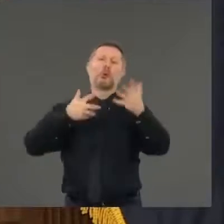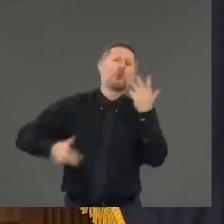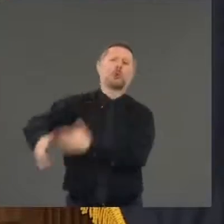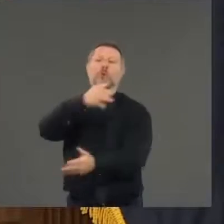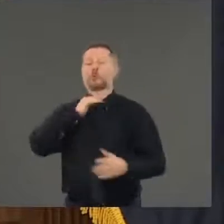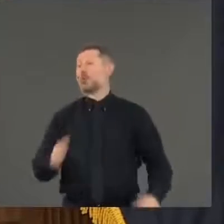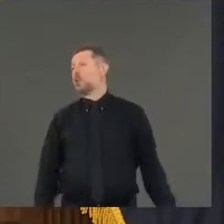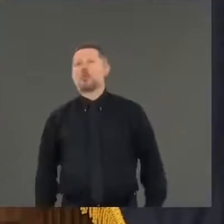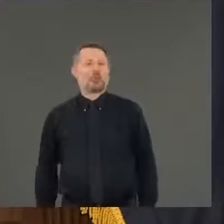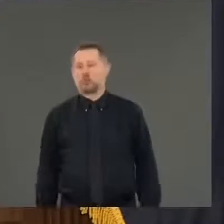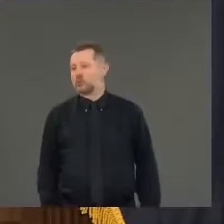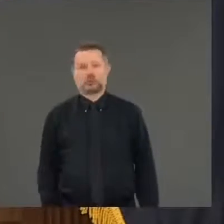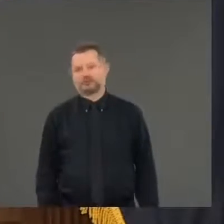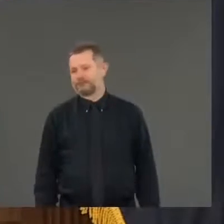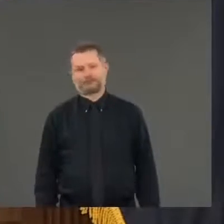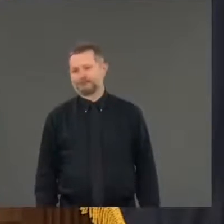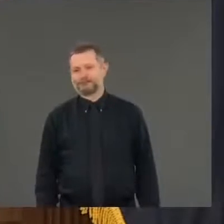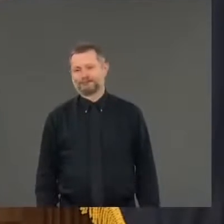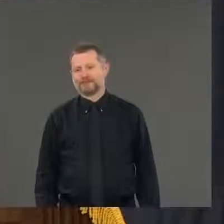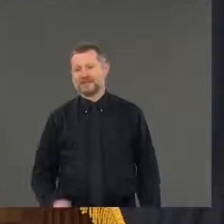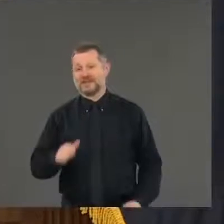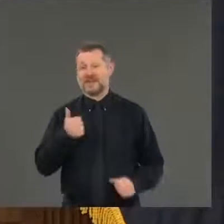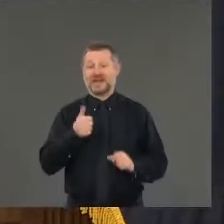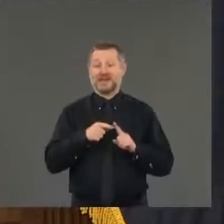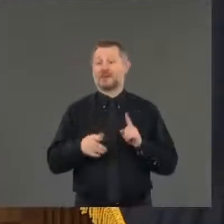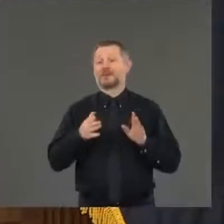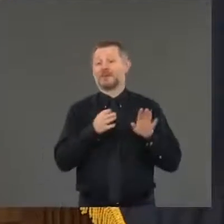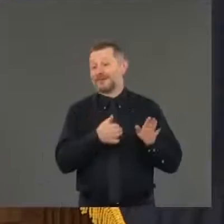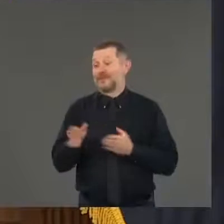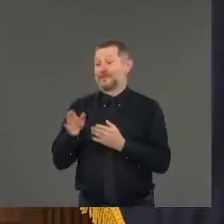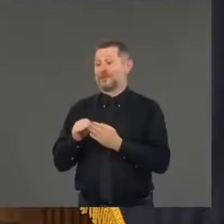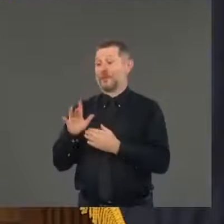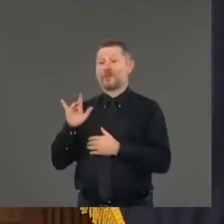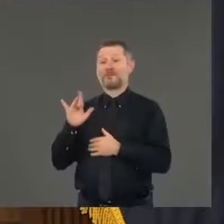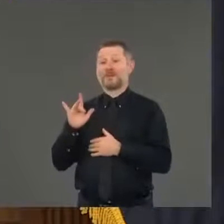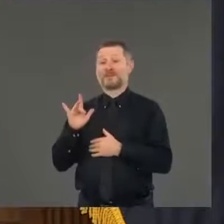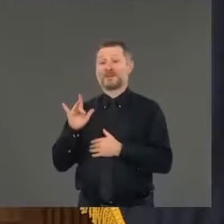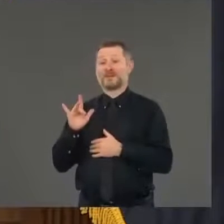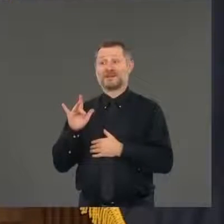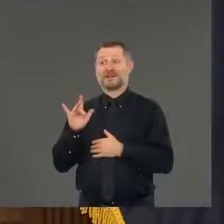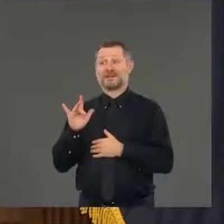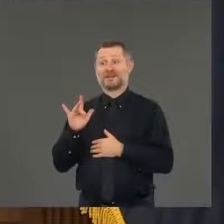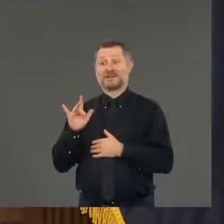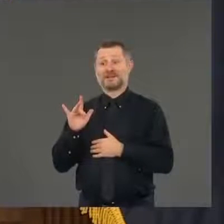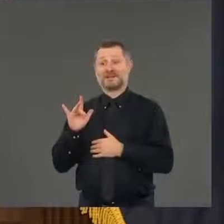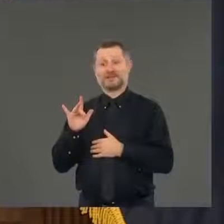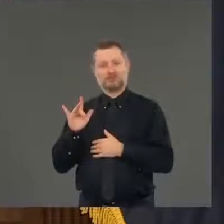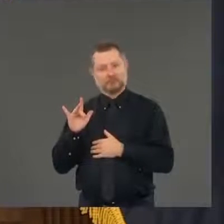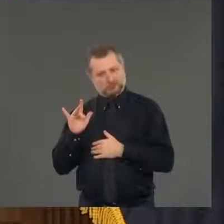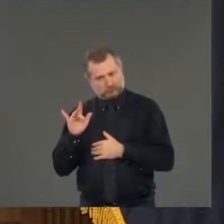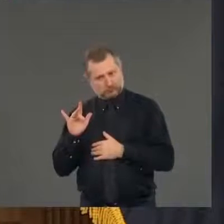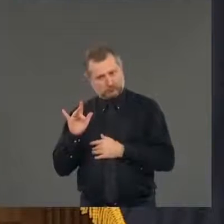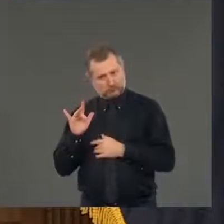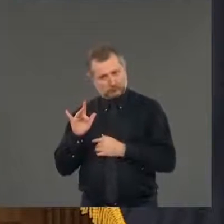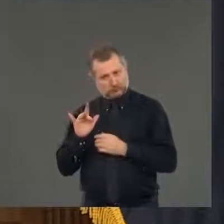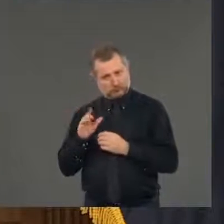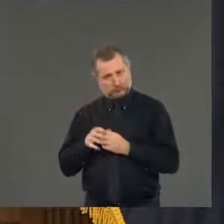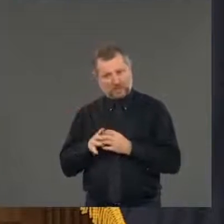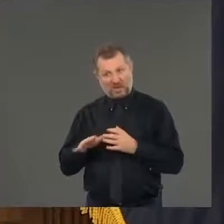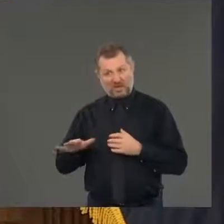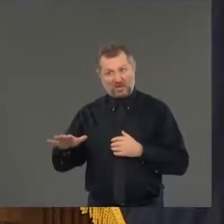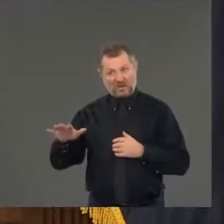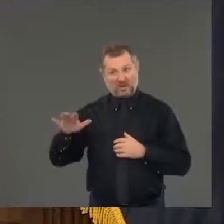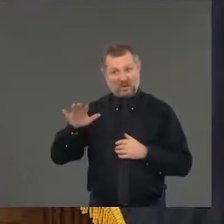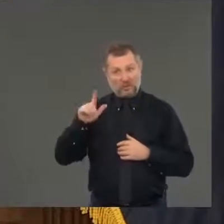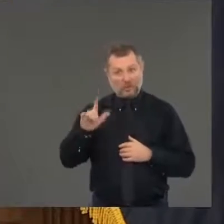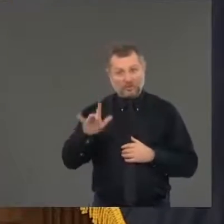can say, oh, it's only 10 to 25. Yeah, it's 10 to 25 times 50,000,